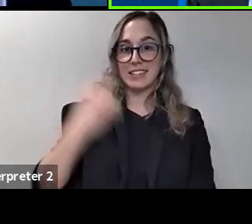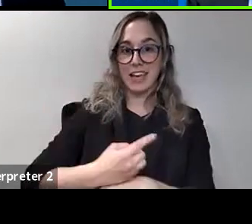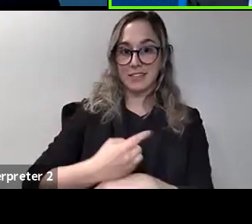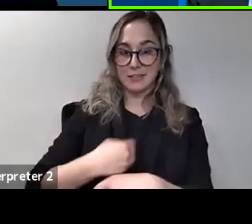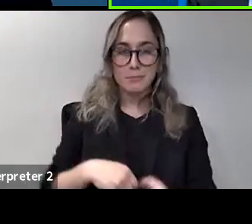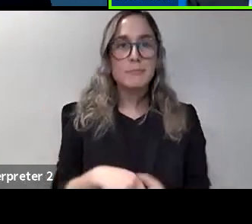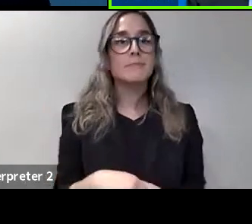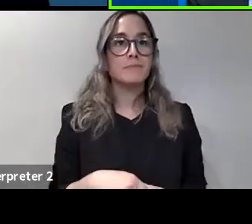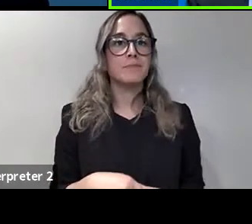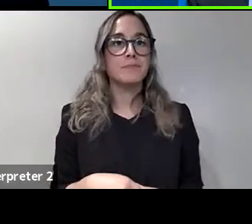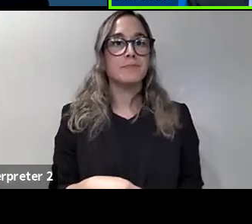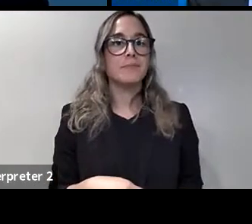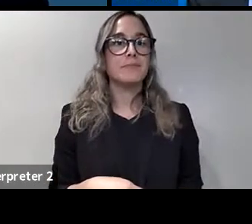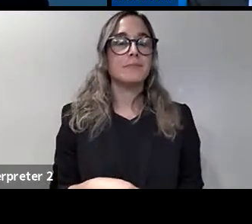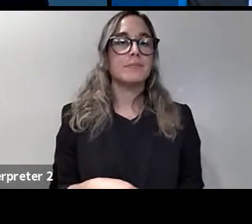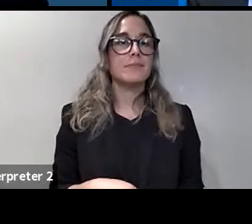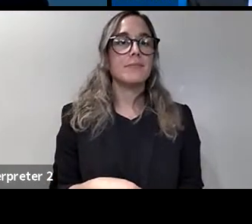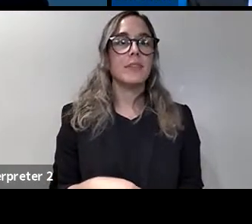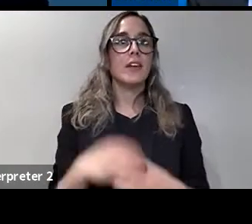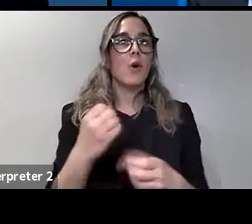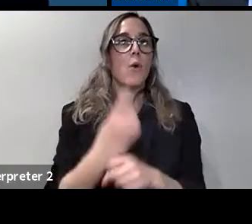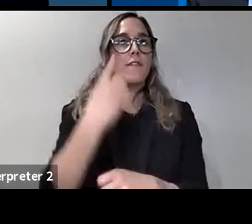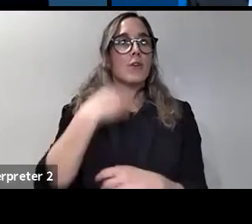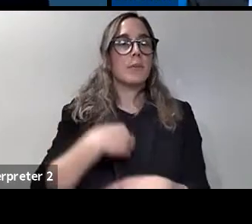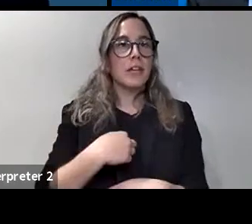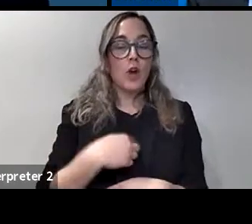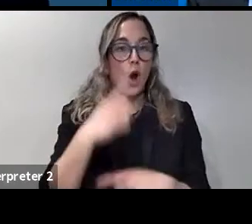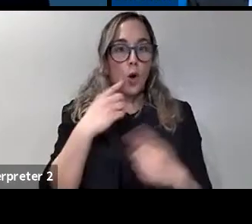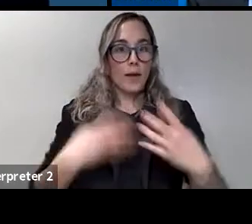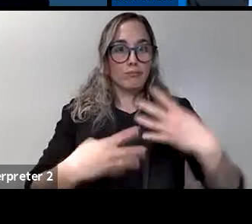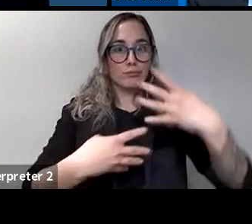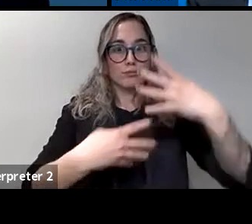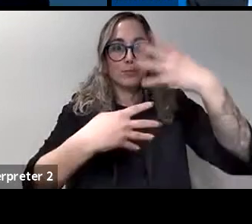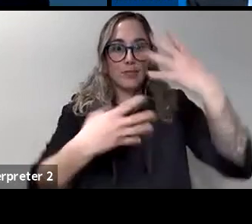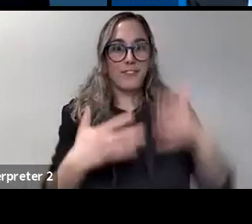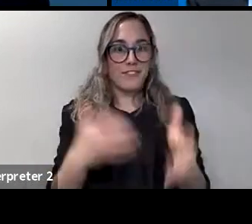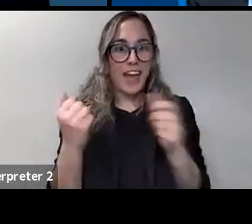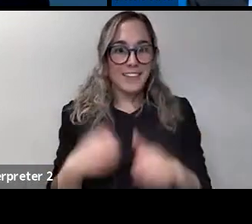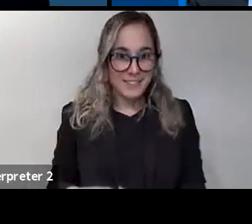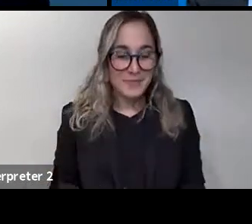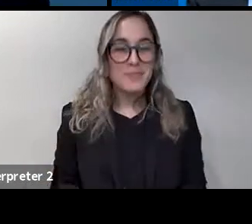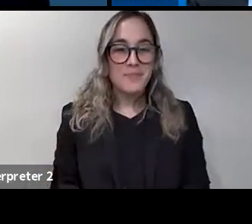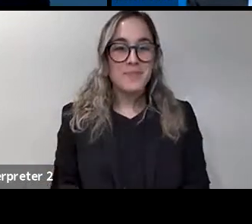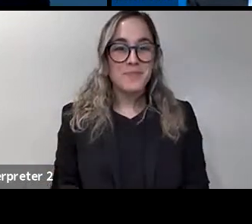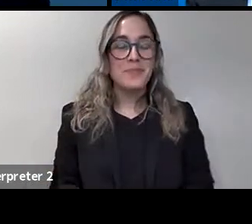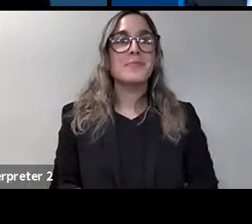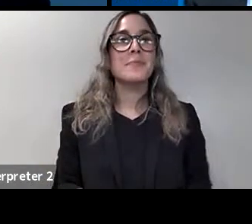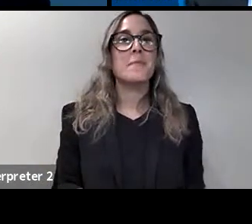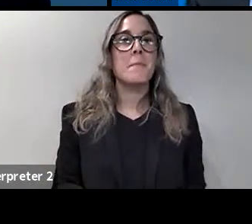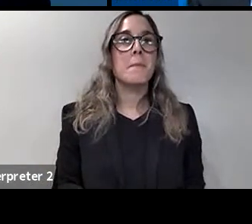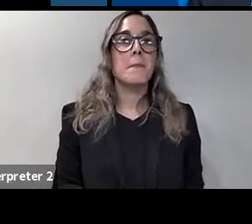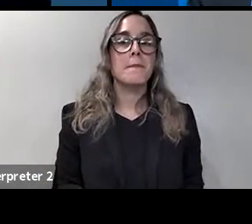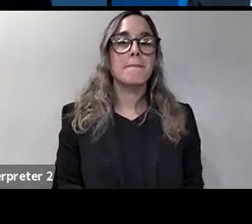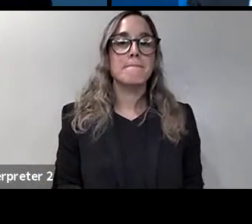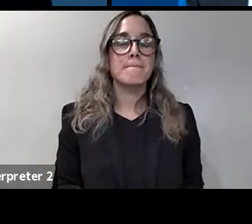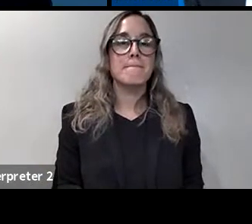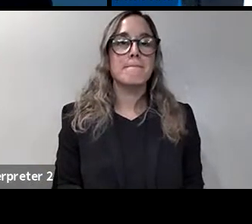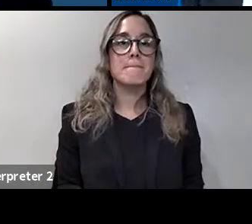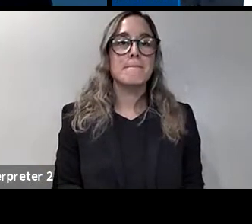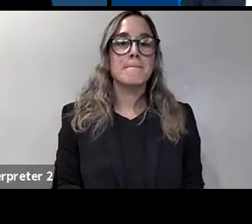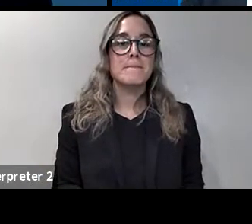All right, got one for me. Uh-oh, they're coming in fast enough. I have to scroll back up my list. Pardon that.